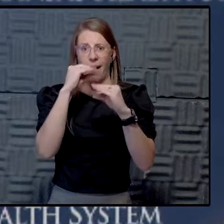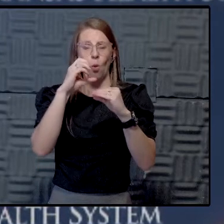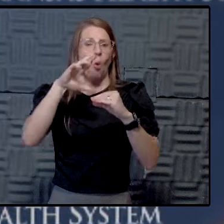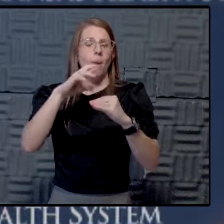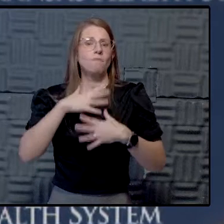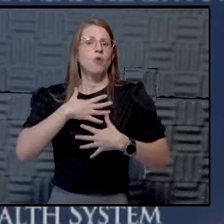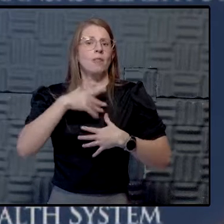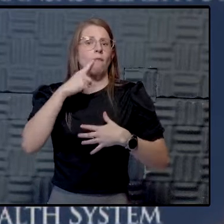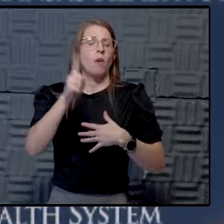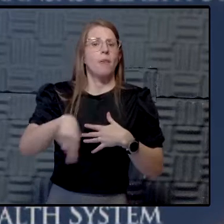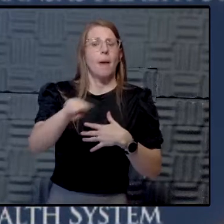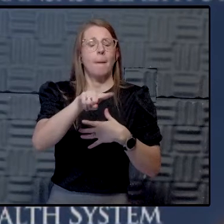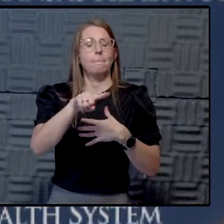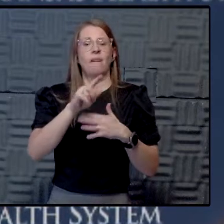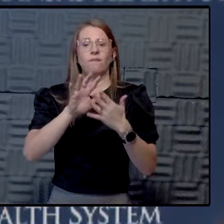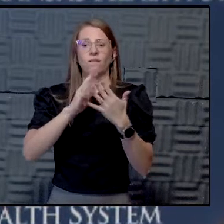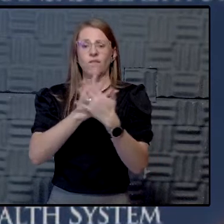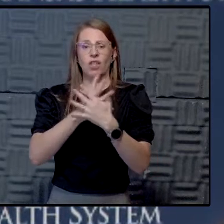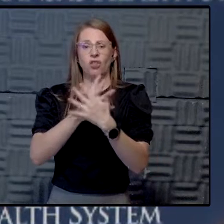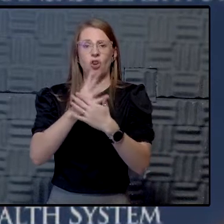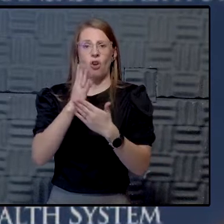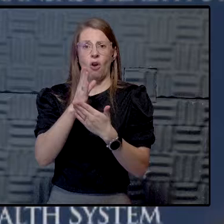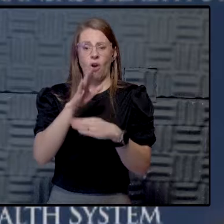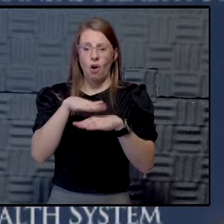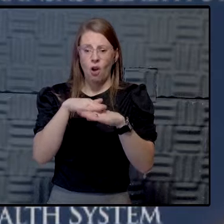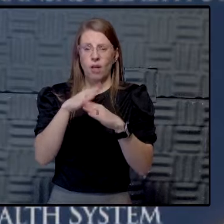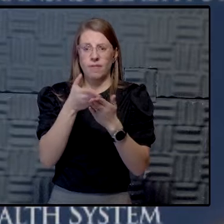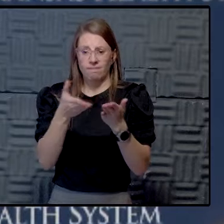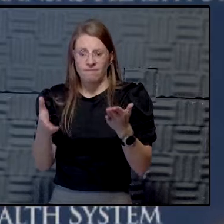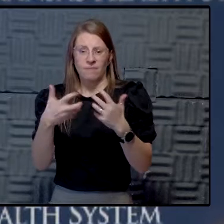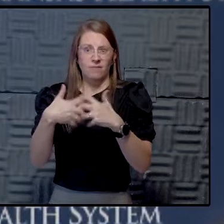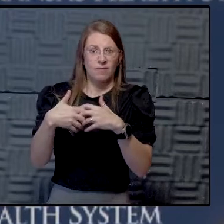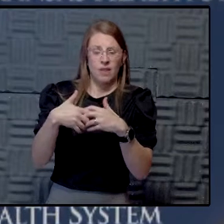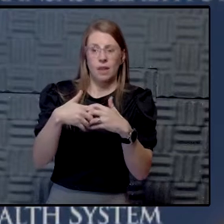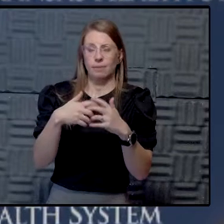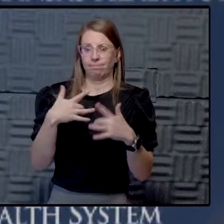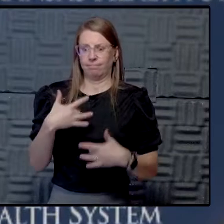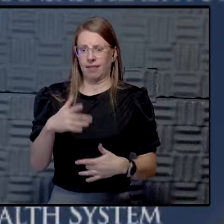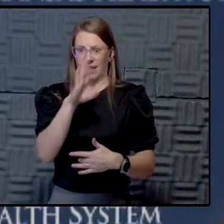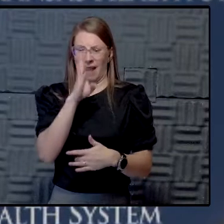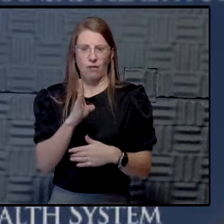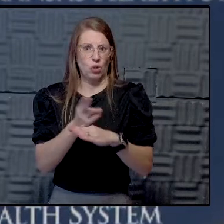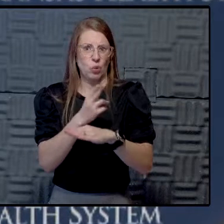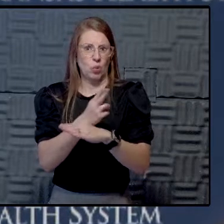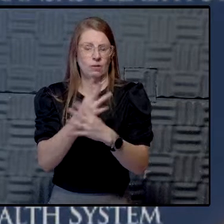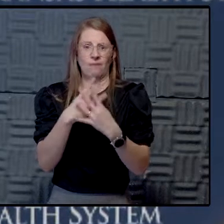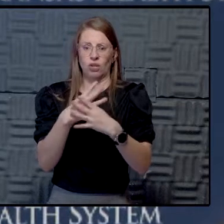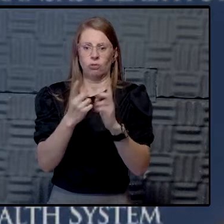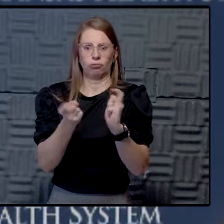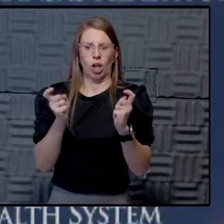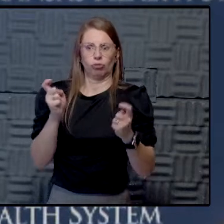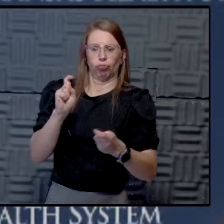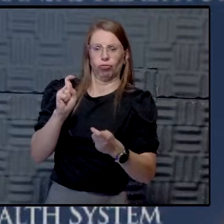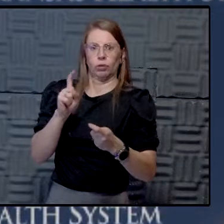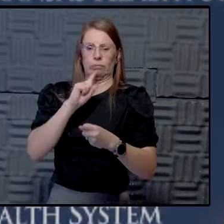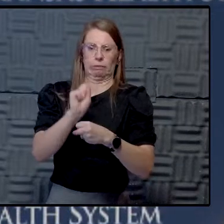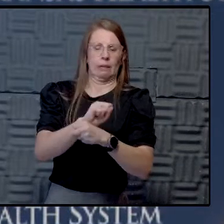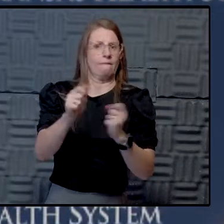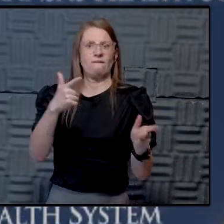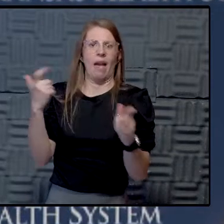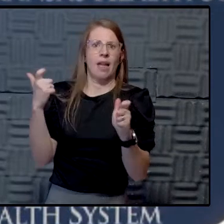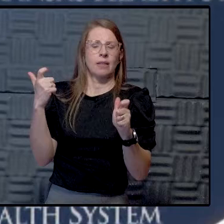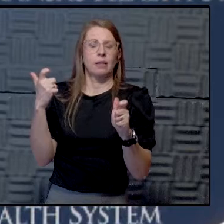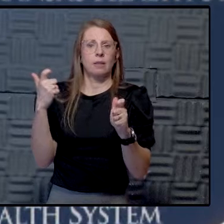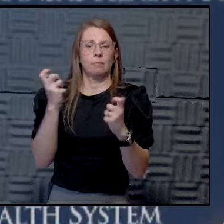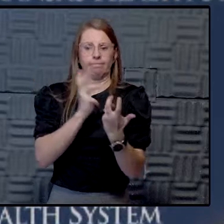putting filters on devices that we normally never had filters on. There were so many things that we had to change in real time and very quickly.